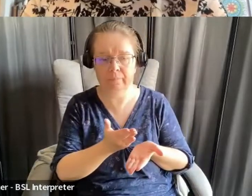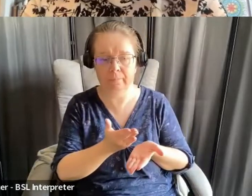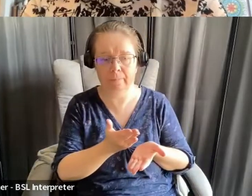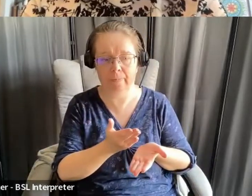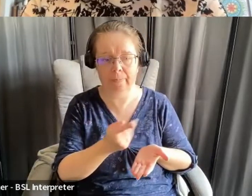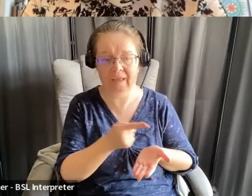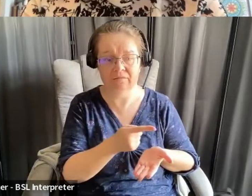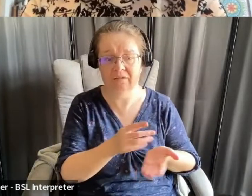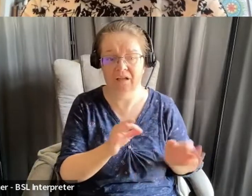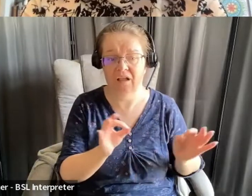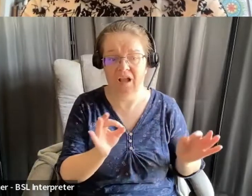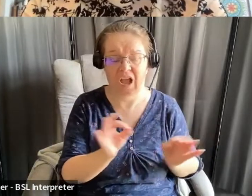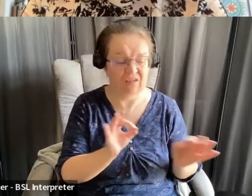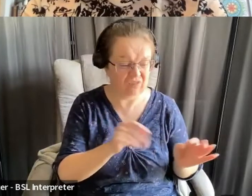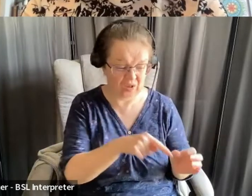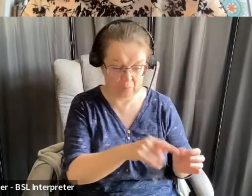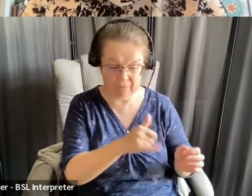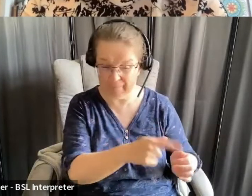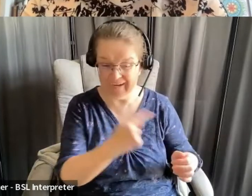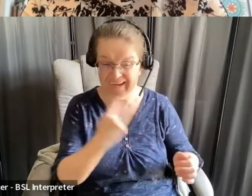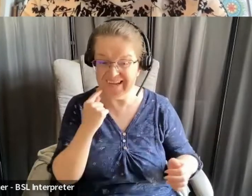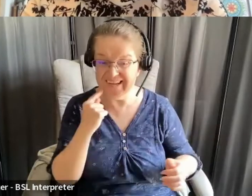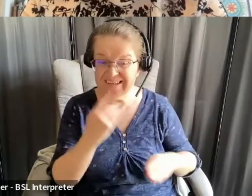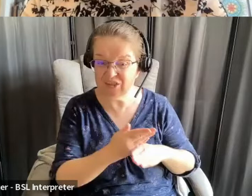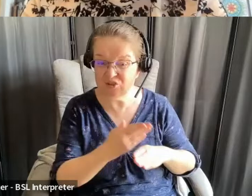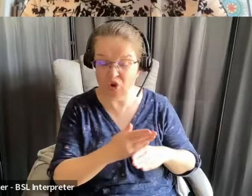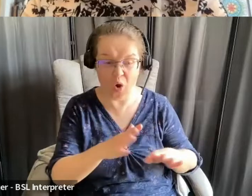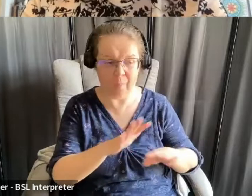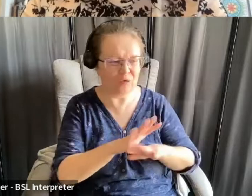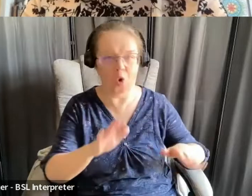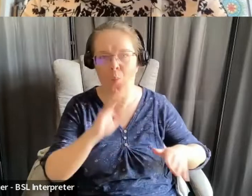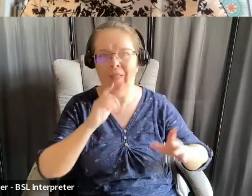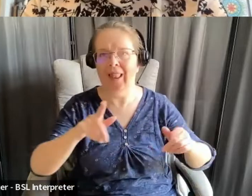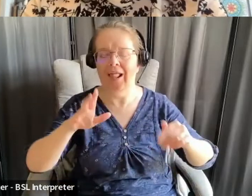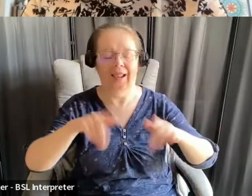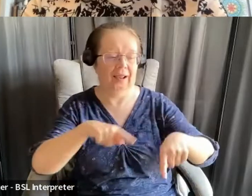terms isn't terribly complex or certainly isn't going to change the world.